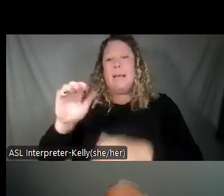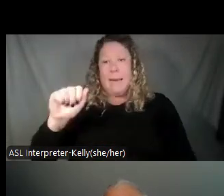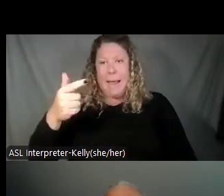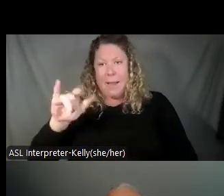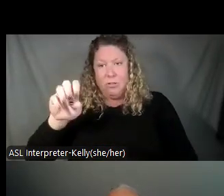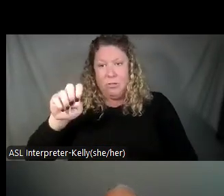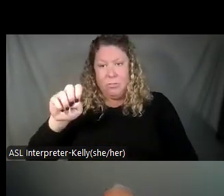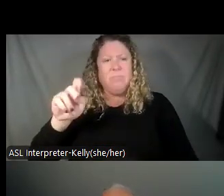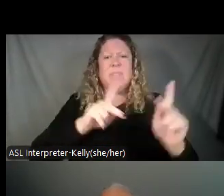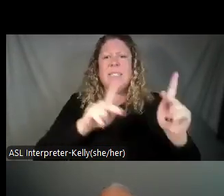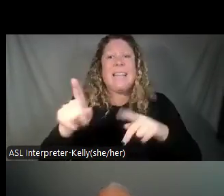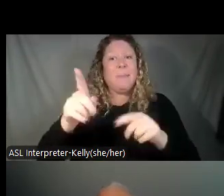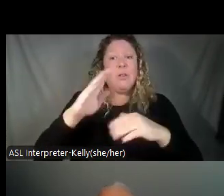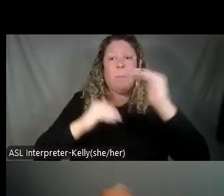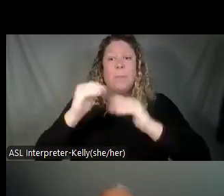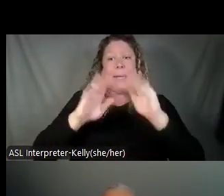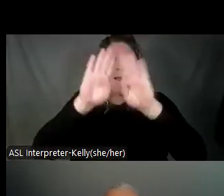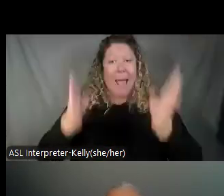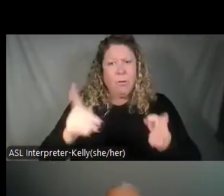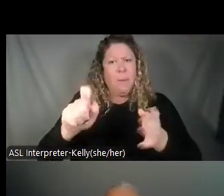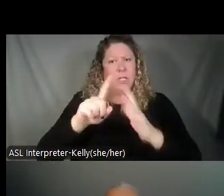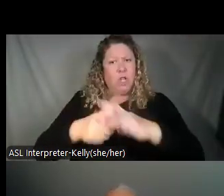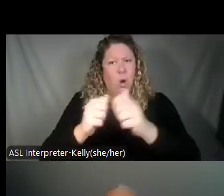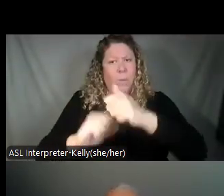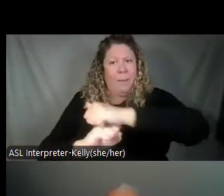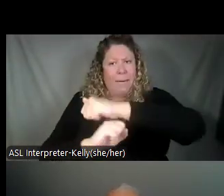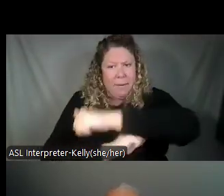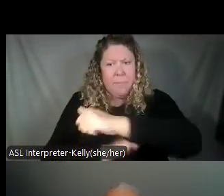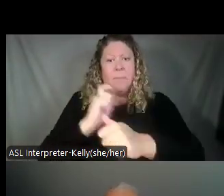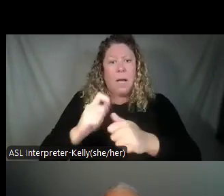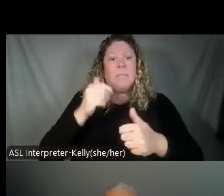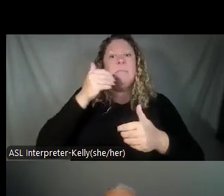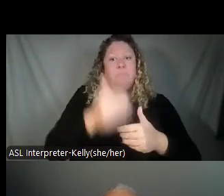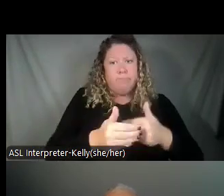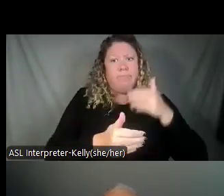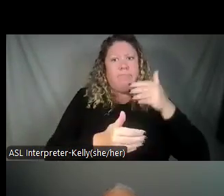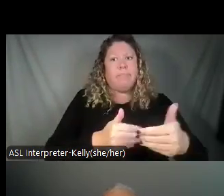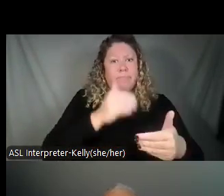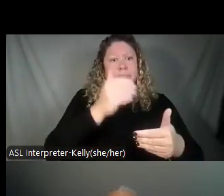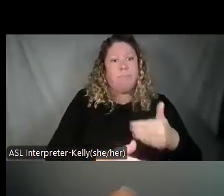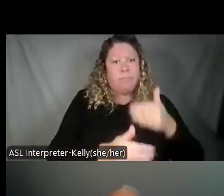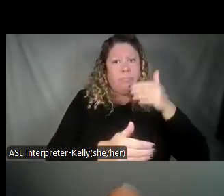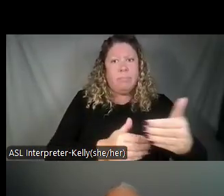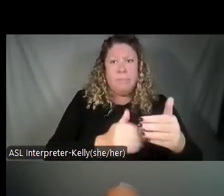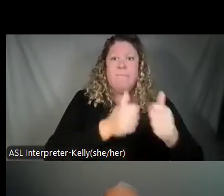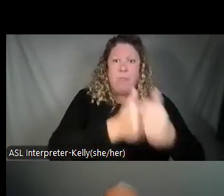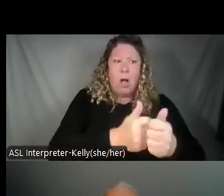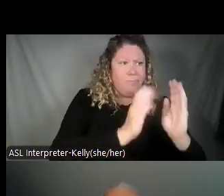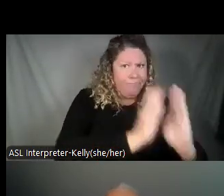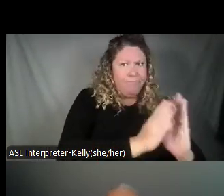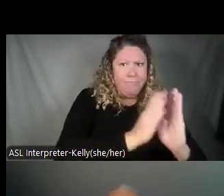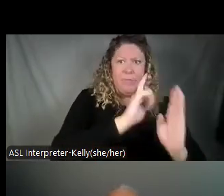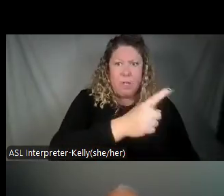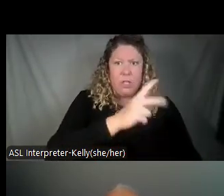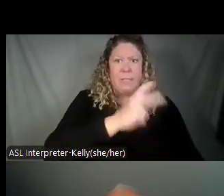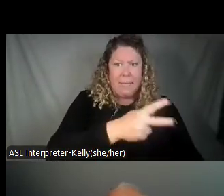foundation. We go to the walls. We have to do it in a stepwise manner that's very specific sequence to get to the end of the